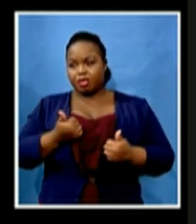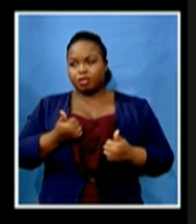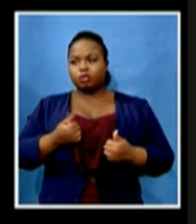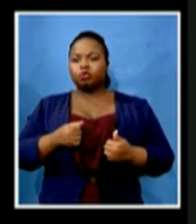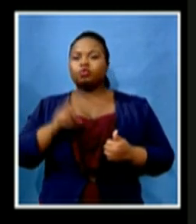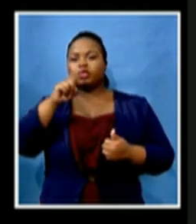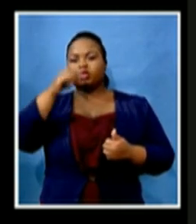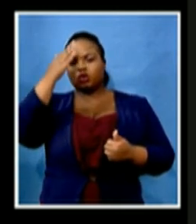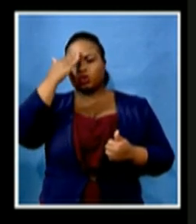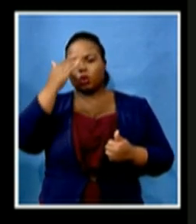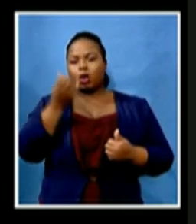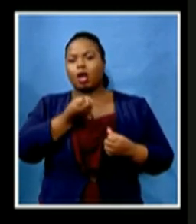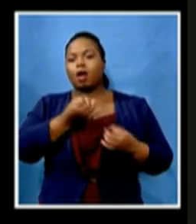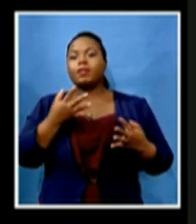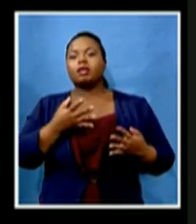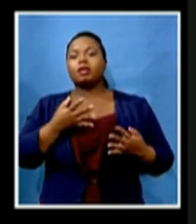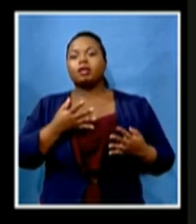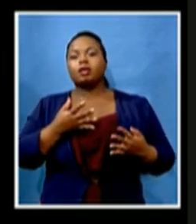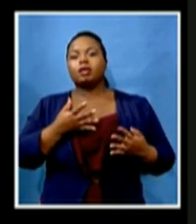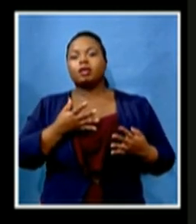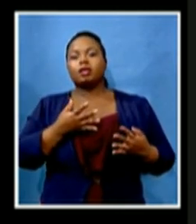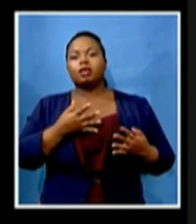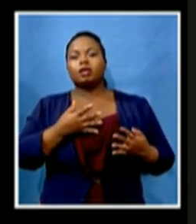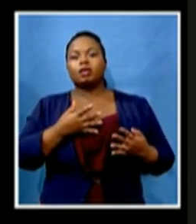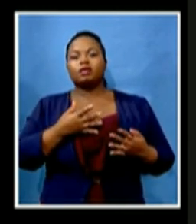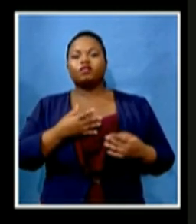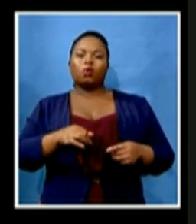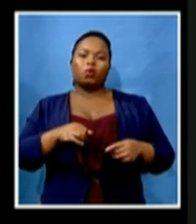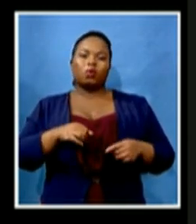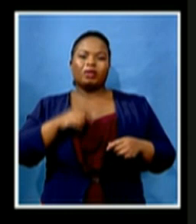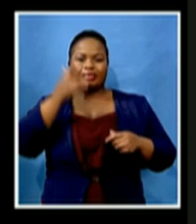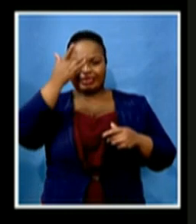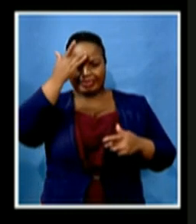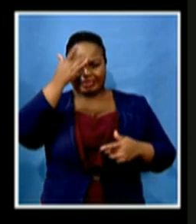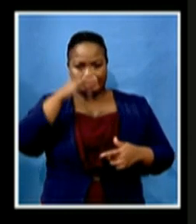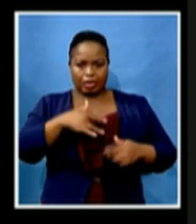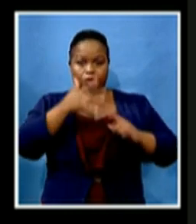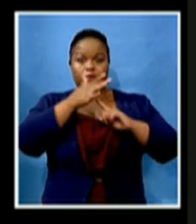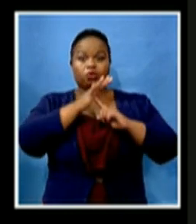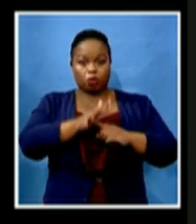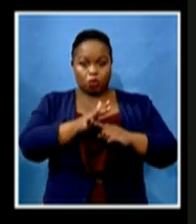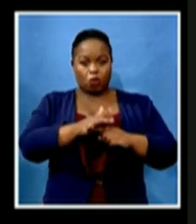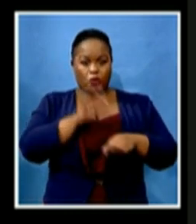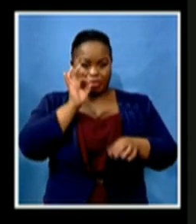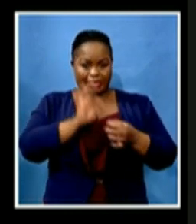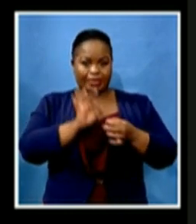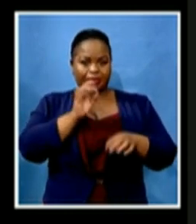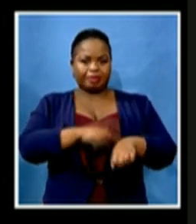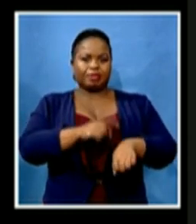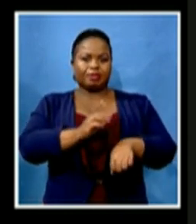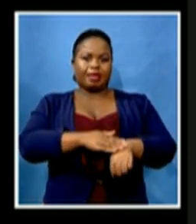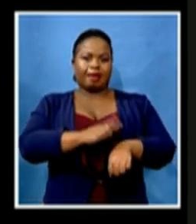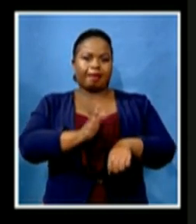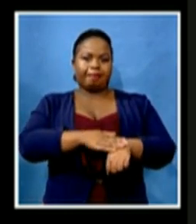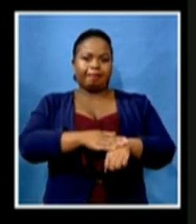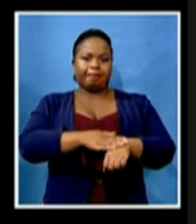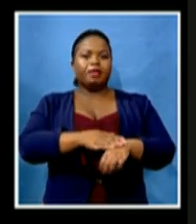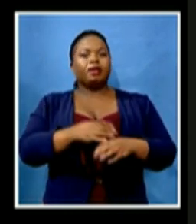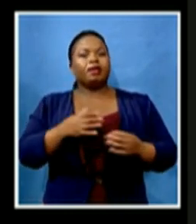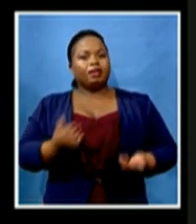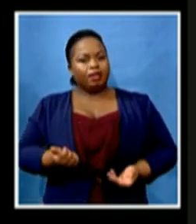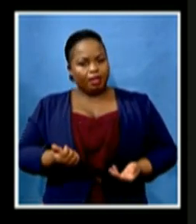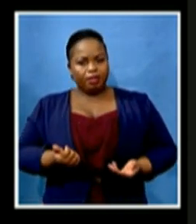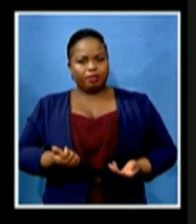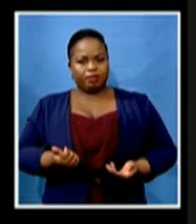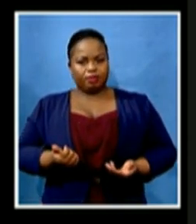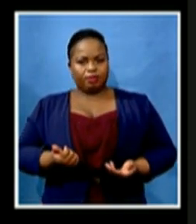it's symptomatic cases, so it's how many people are sick at that given point in time. And so the detected cases